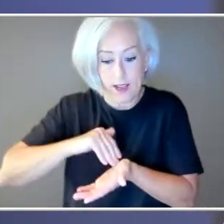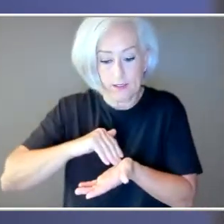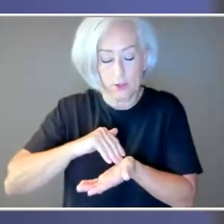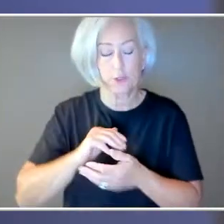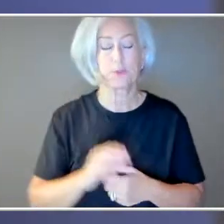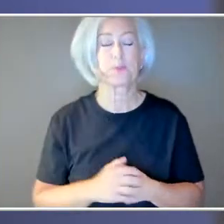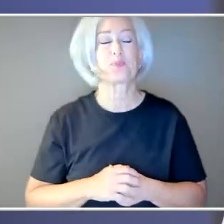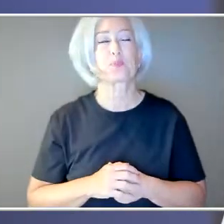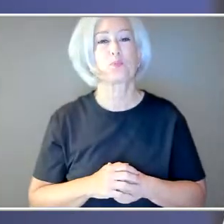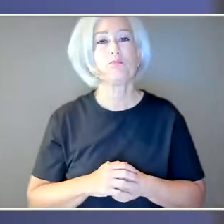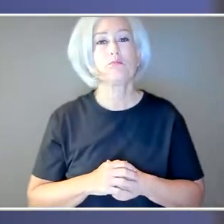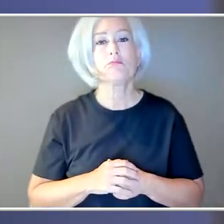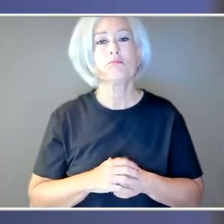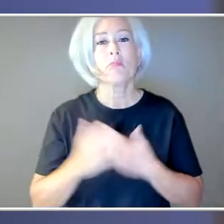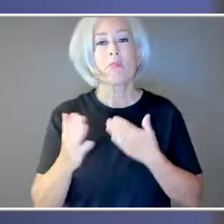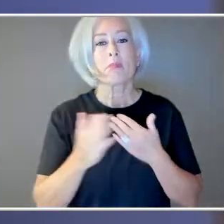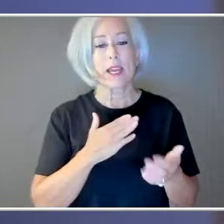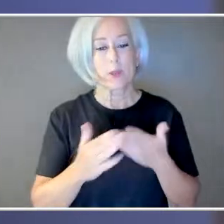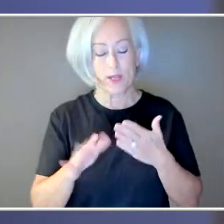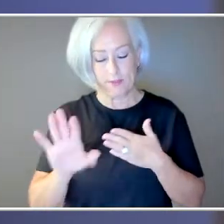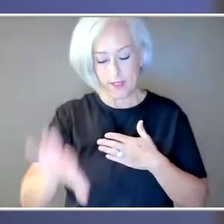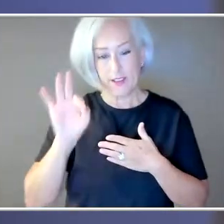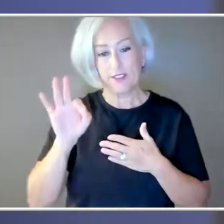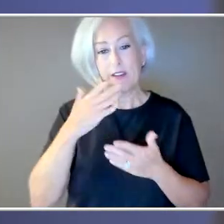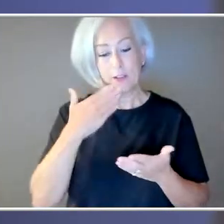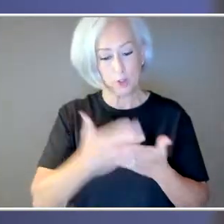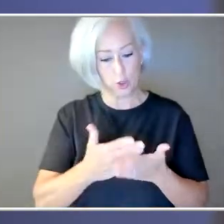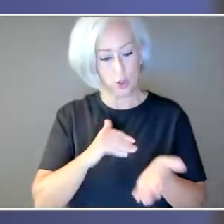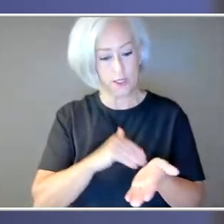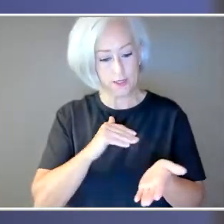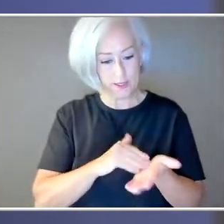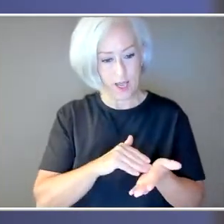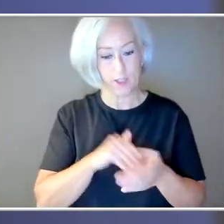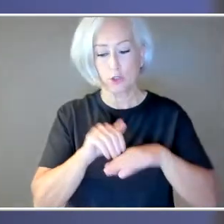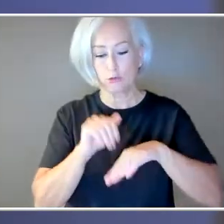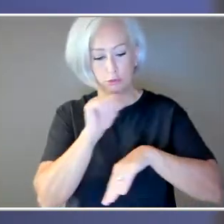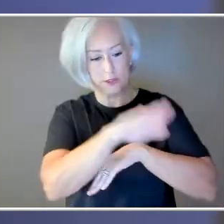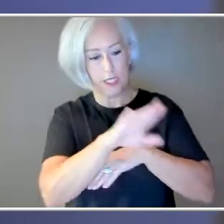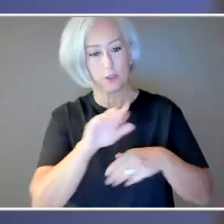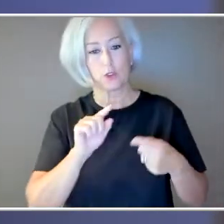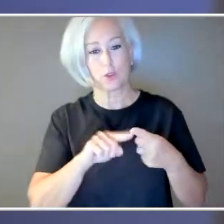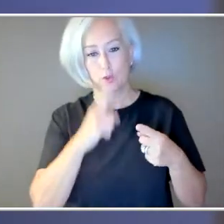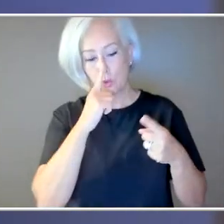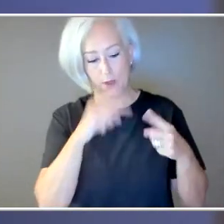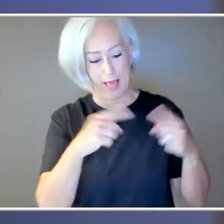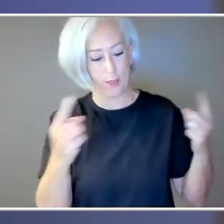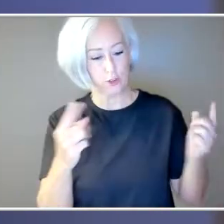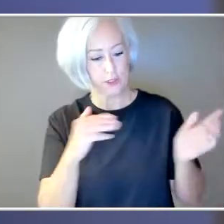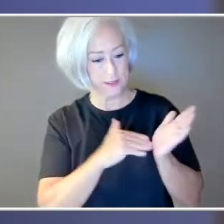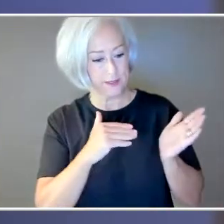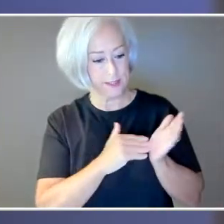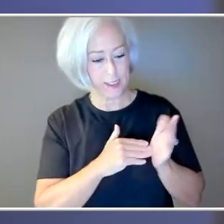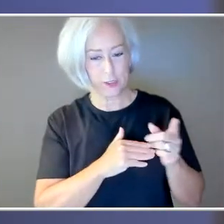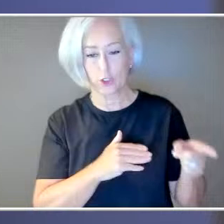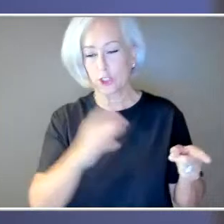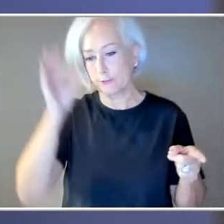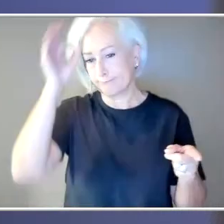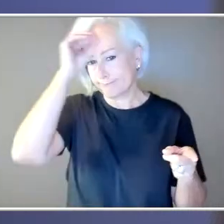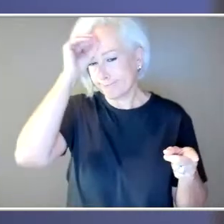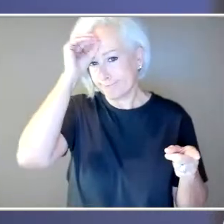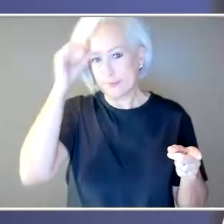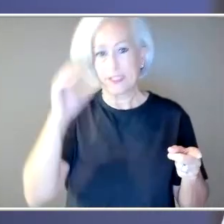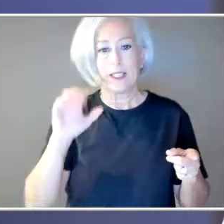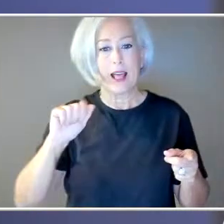I found a good doctor. He sent me to an allergist. She didn't know about alpha-gal in Fayetteville,